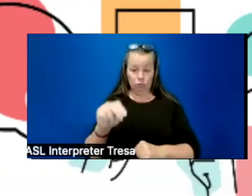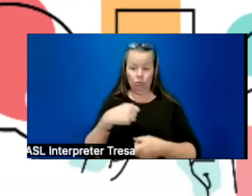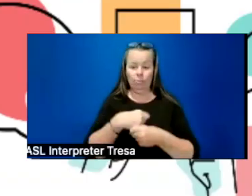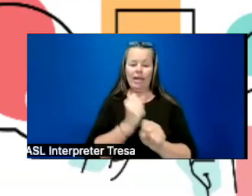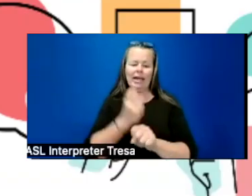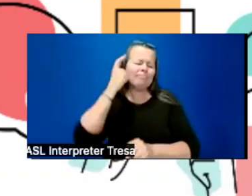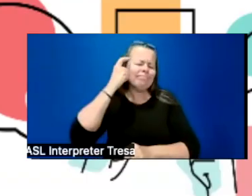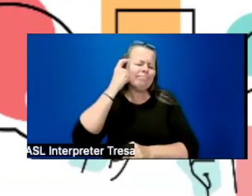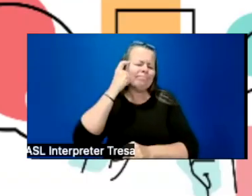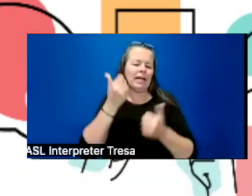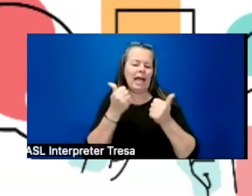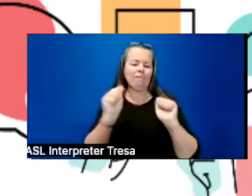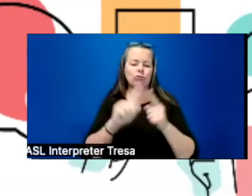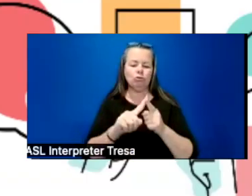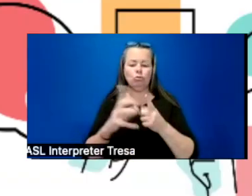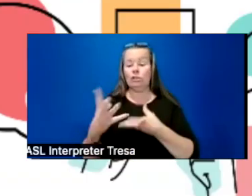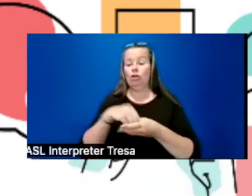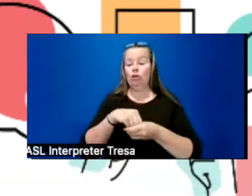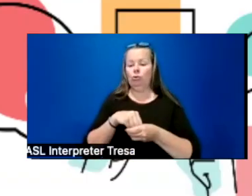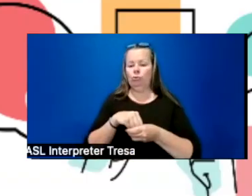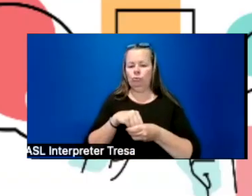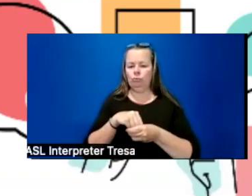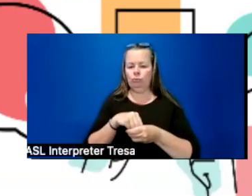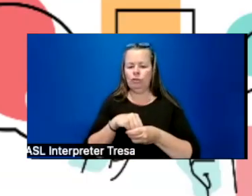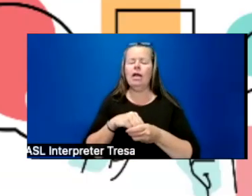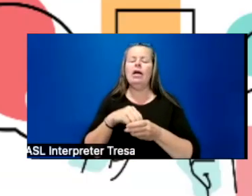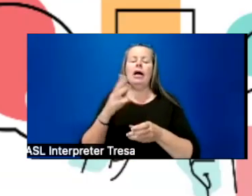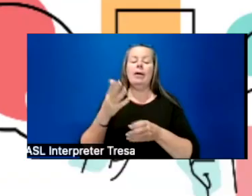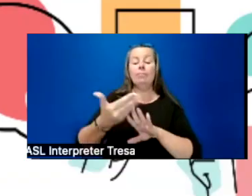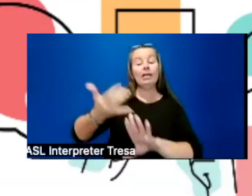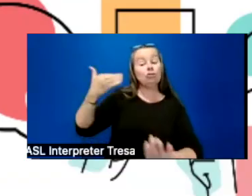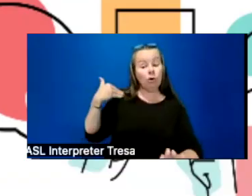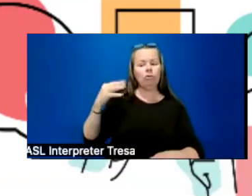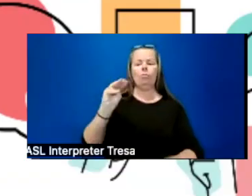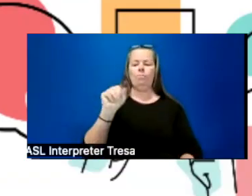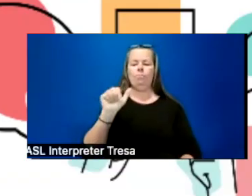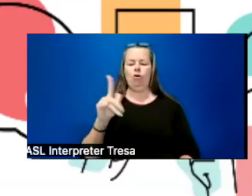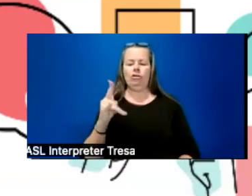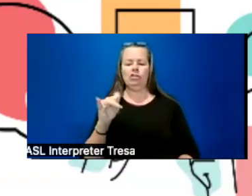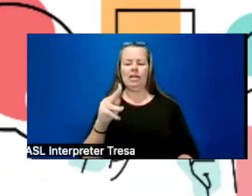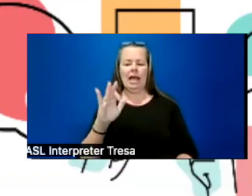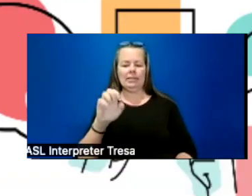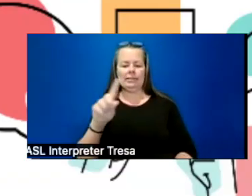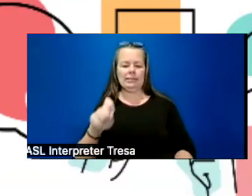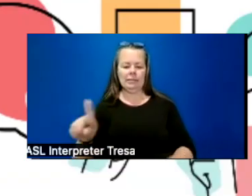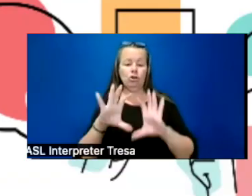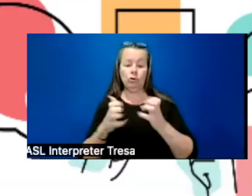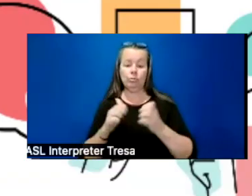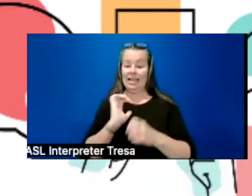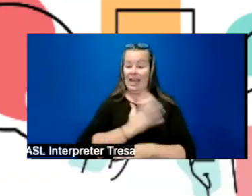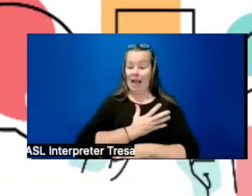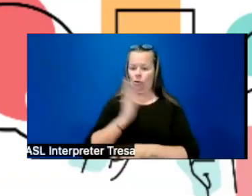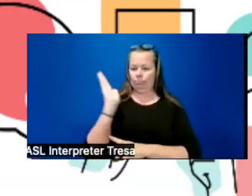to include historically marginalized groups in tech in our speaker lineup. So if you're interested,